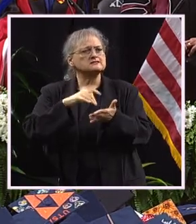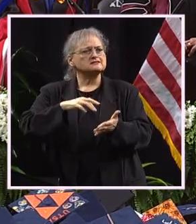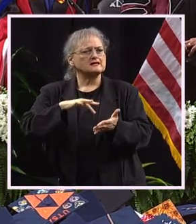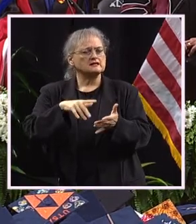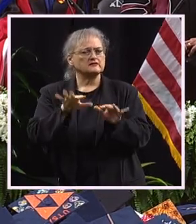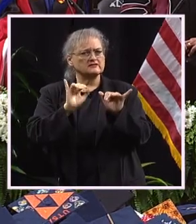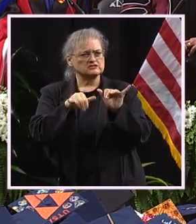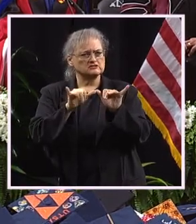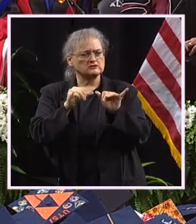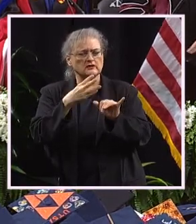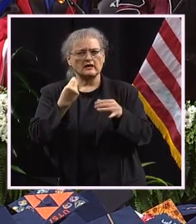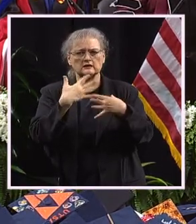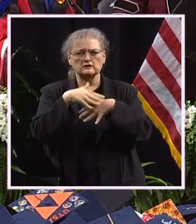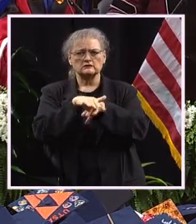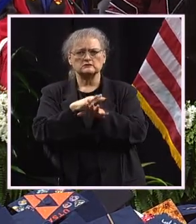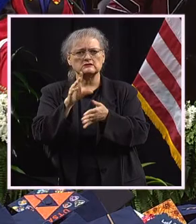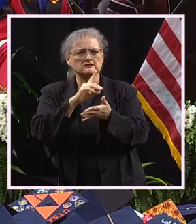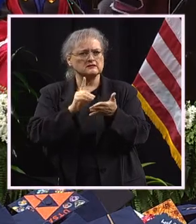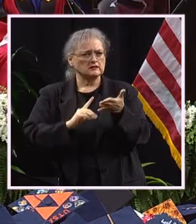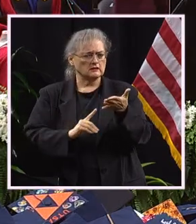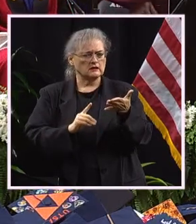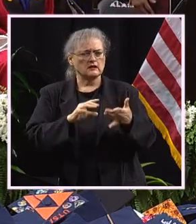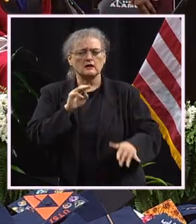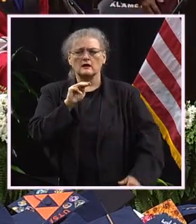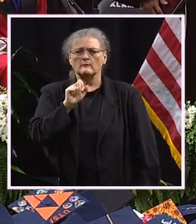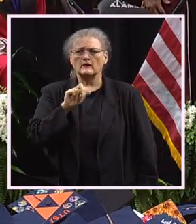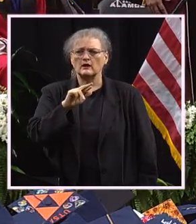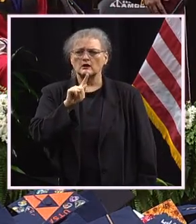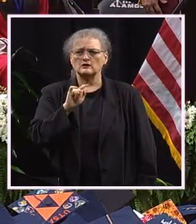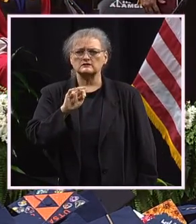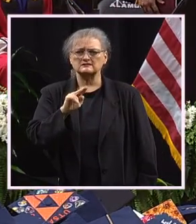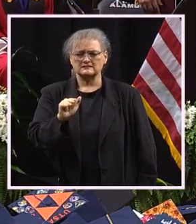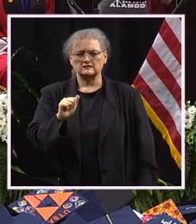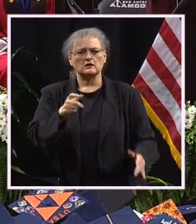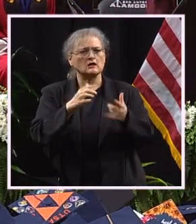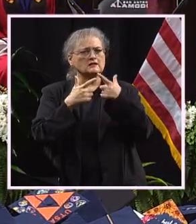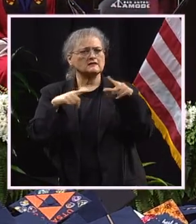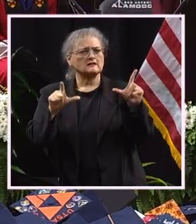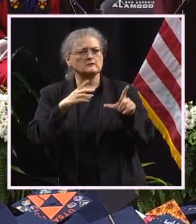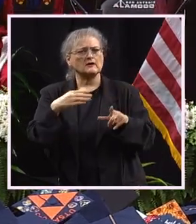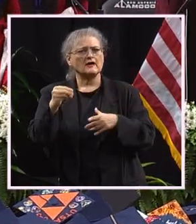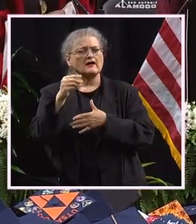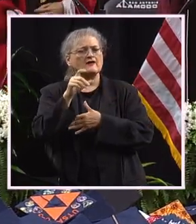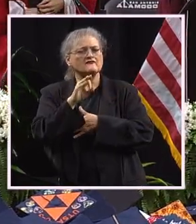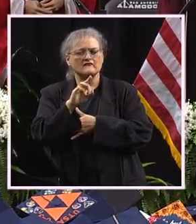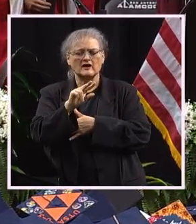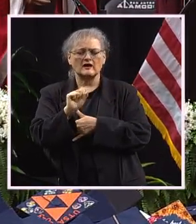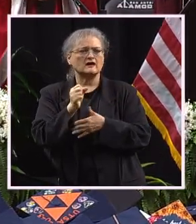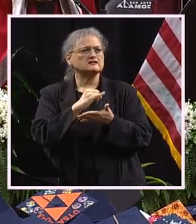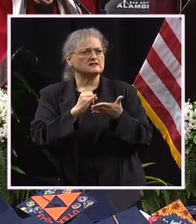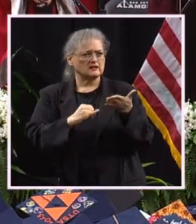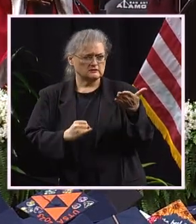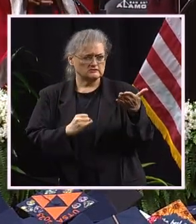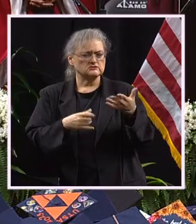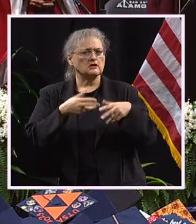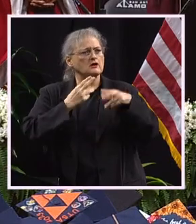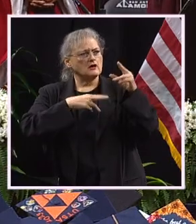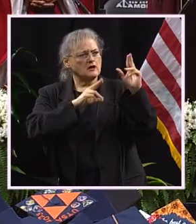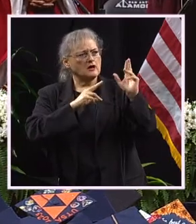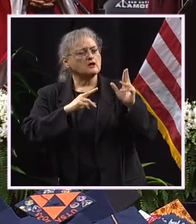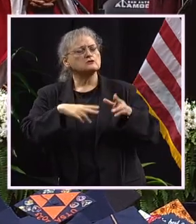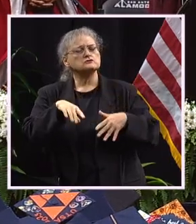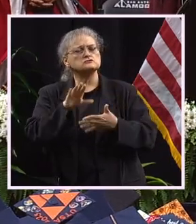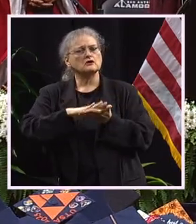Integrated Design. Glenn Martinez, Dean of the College of Liberal and Fine Arts. Jill Florey, Interim Dean of the Honors College.